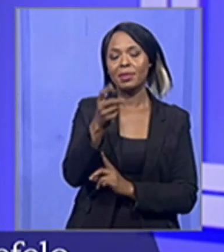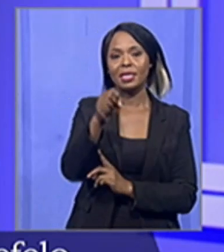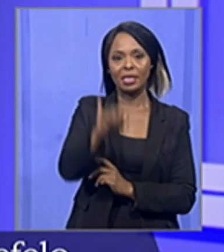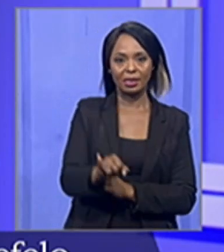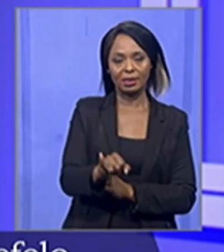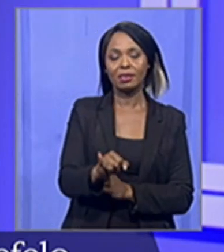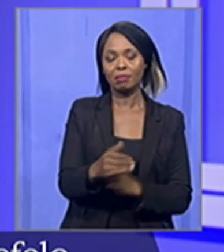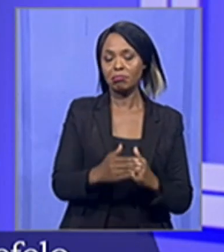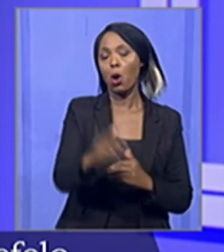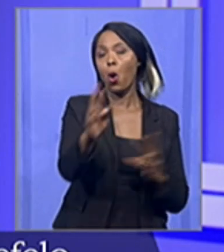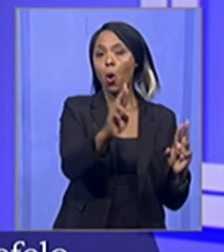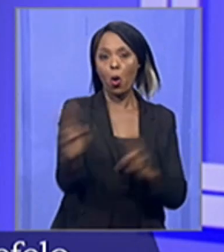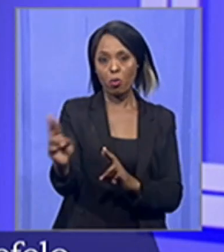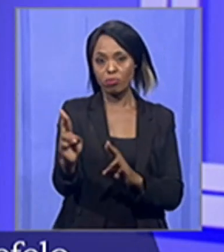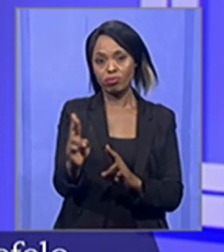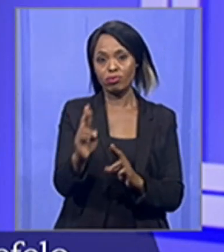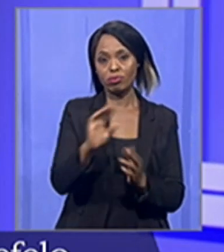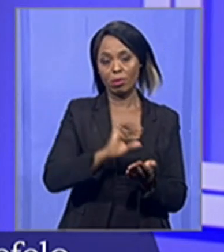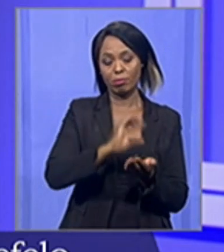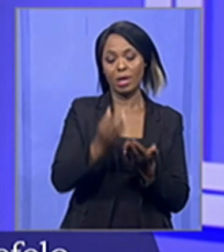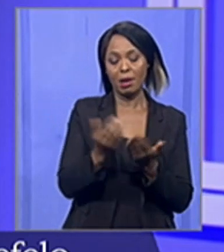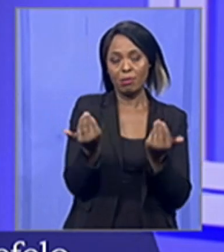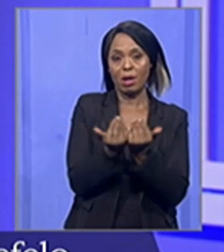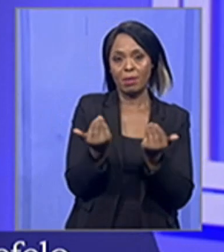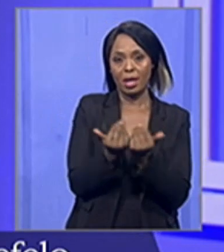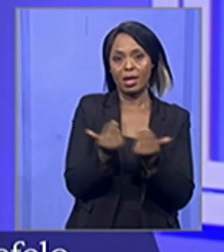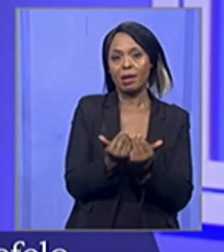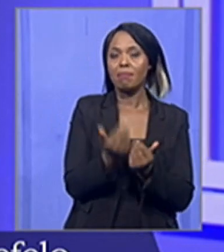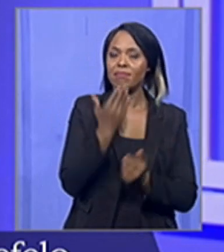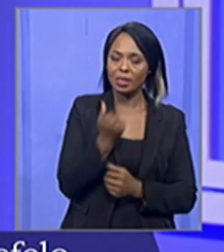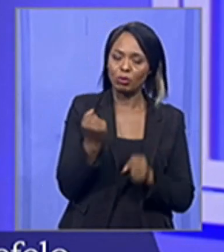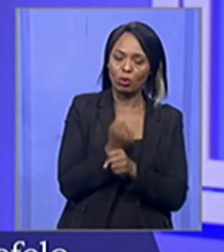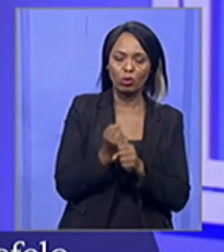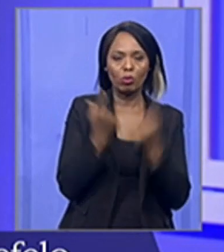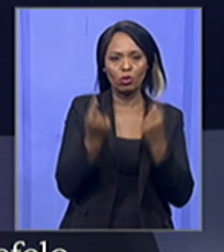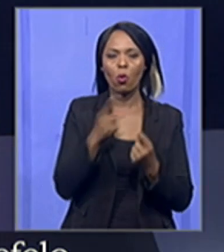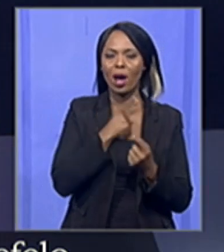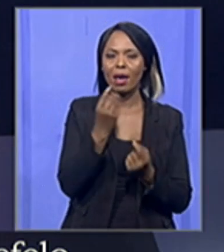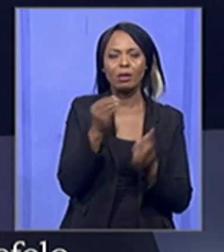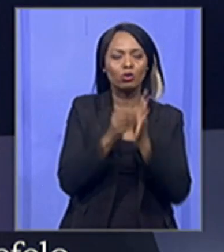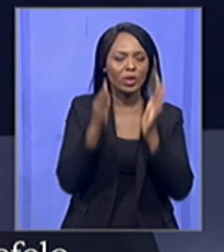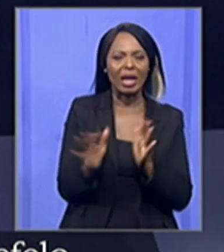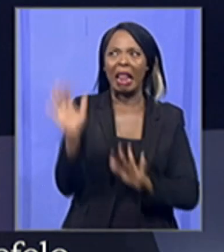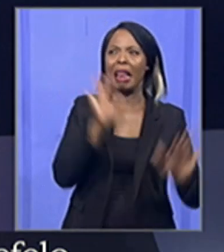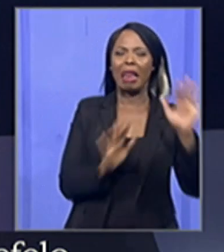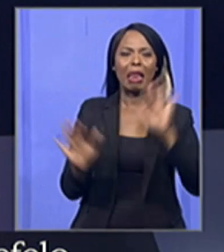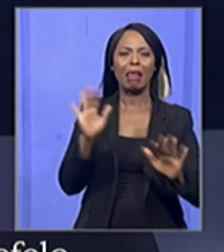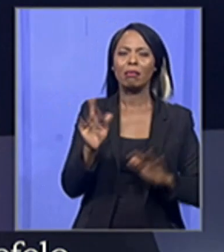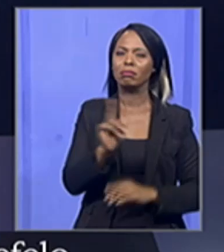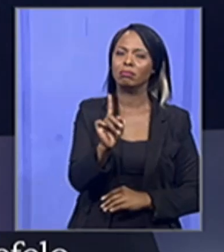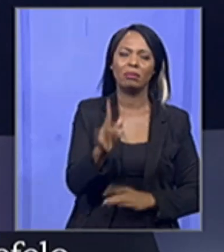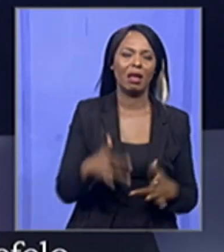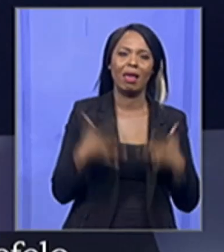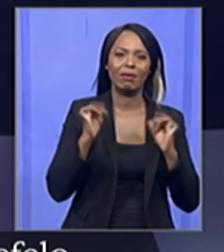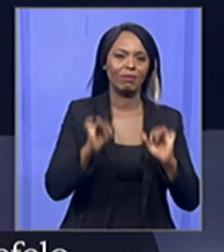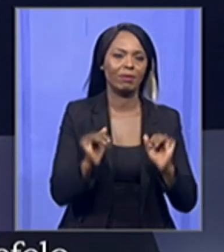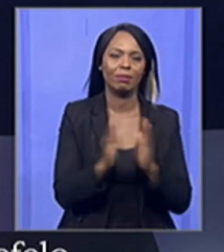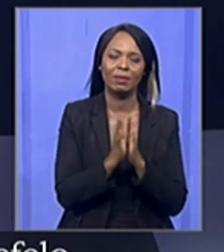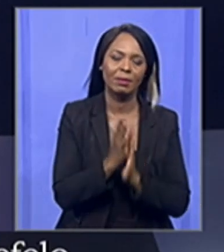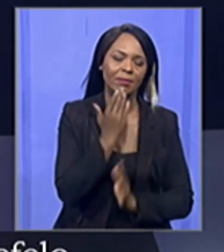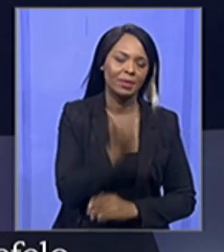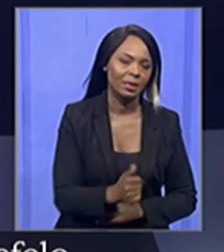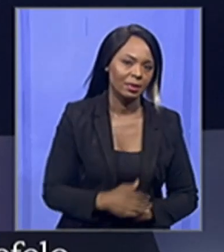e ke sekhwama se sa NSFAS se ka dira mošomo bana ba tlogele go tlaišega ko tseleng. Ga di re leboga ka nako tšotšotlhe, le nna re tshepa